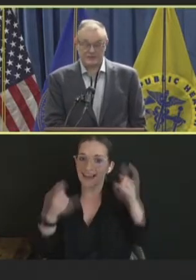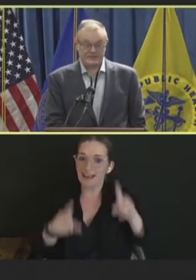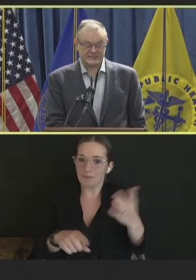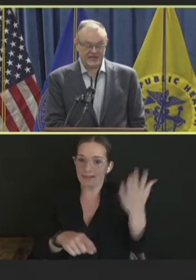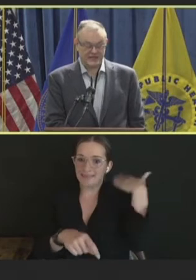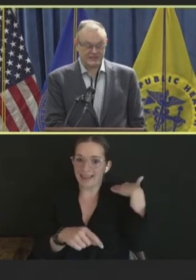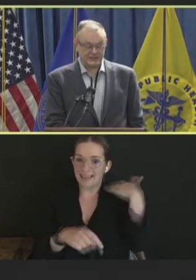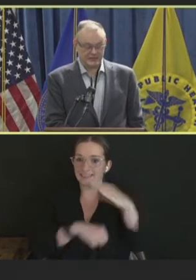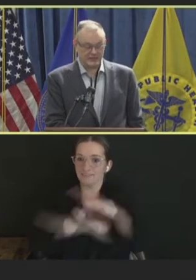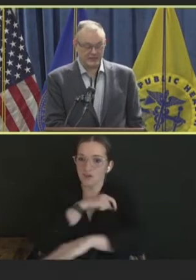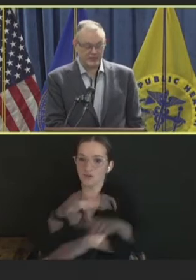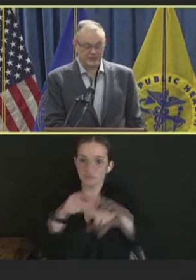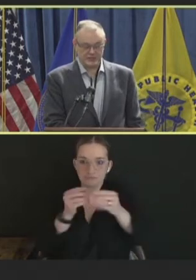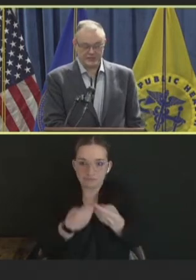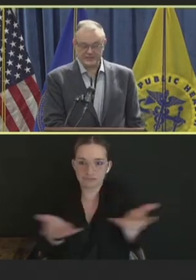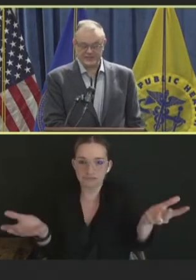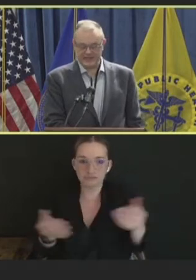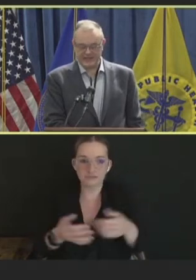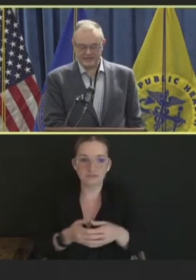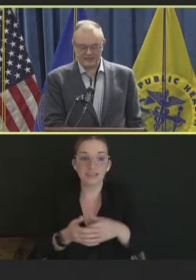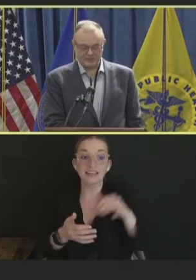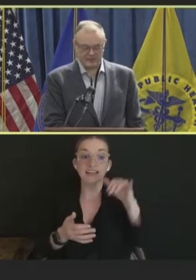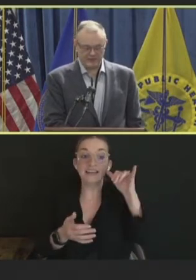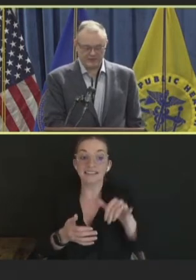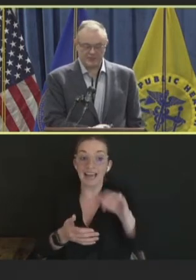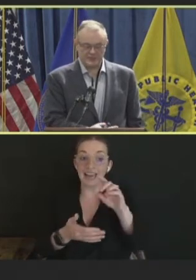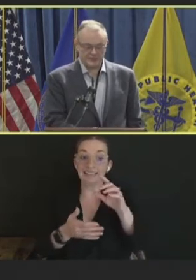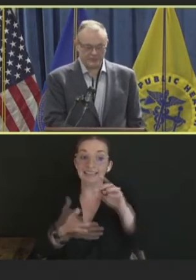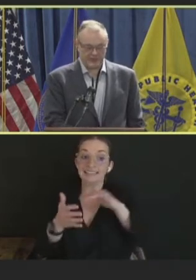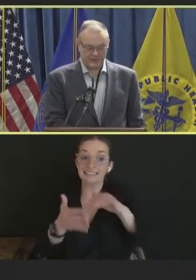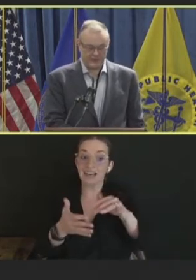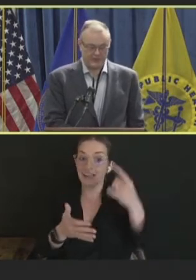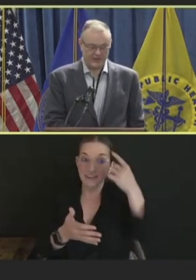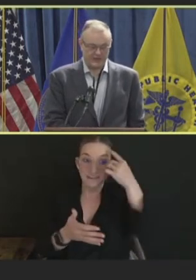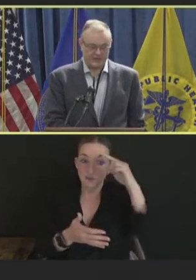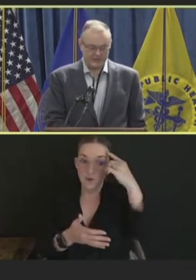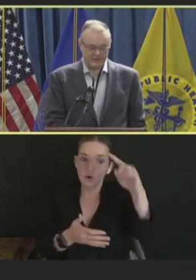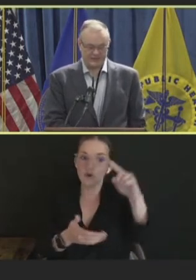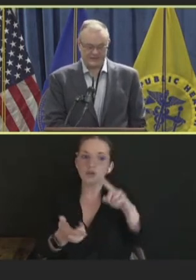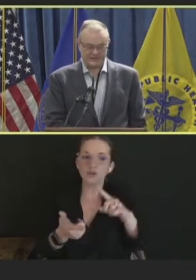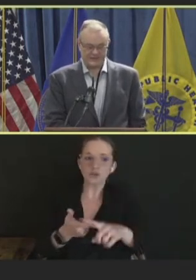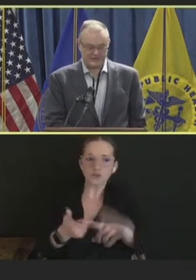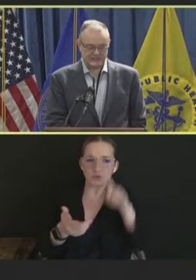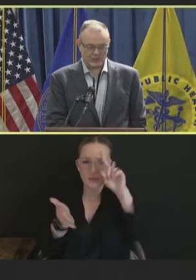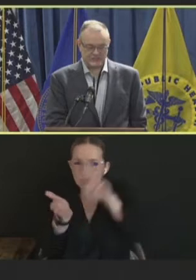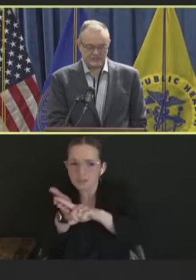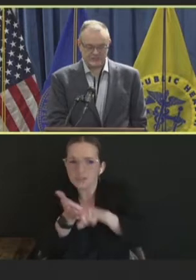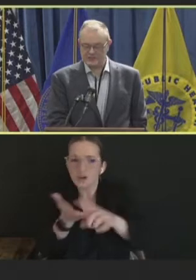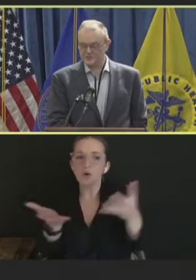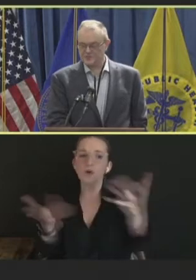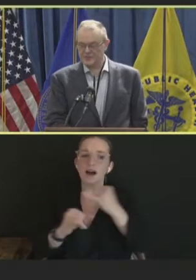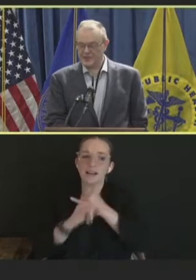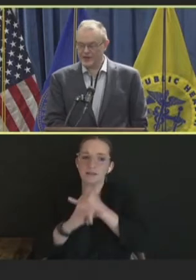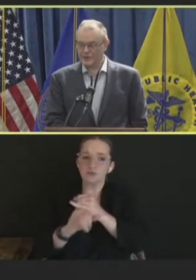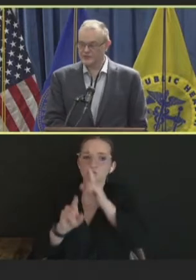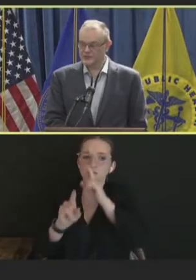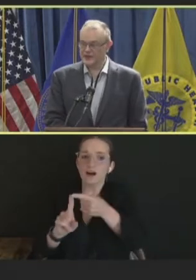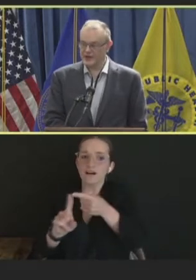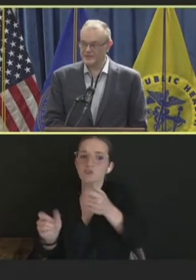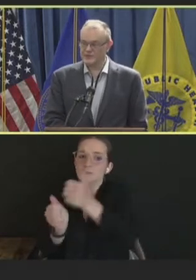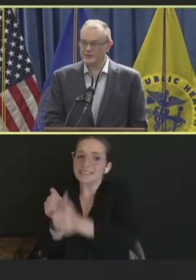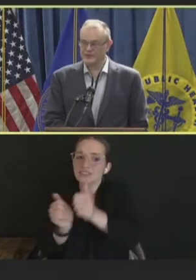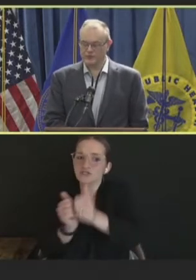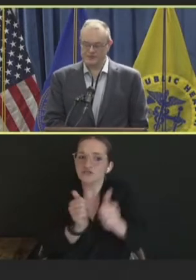was designed to generate immunogenicity data to inform these public health decisions. It wasn't powered to